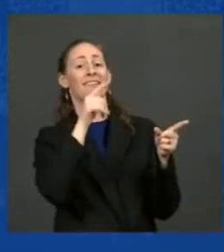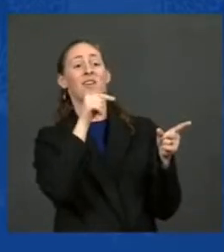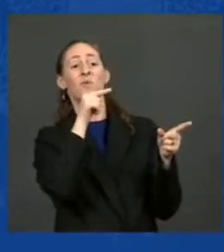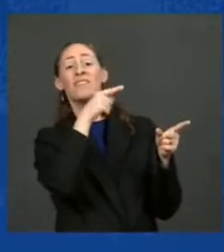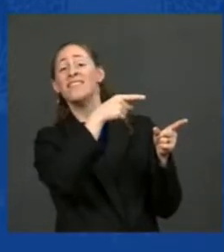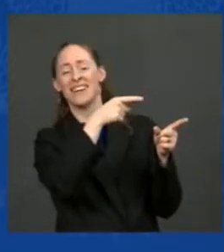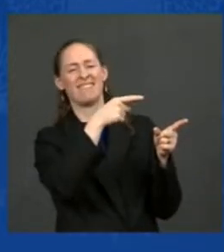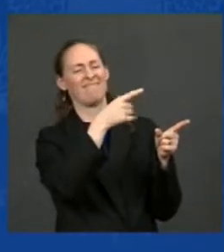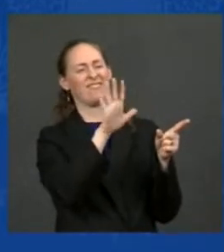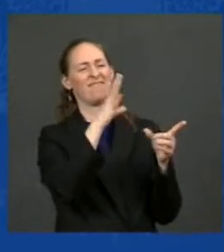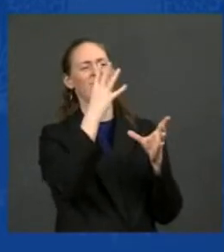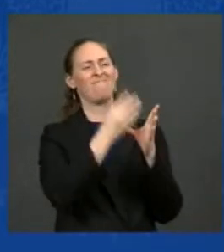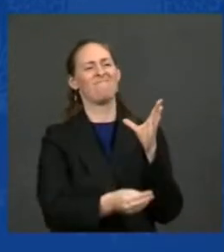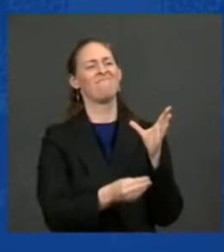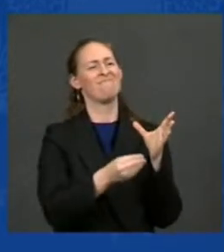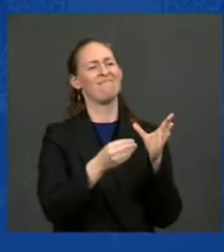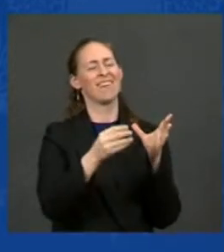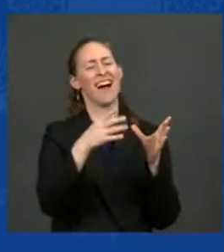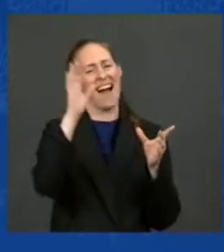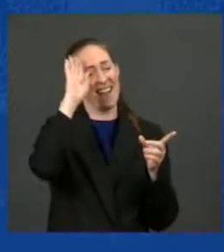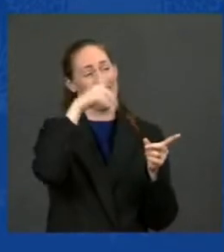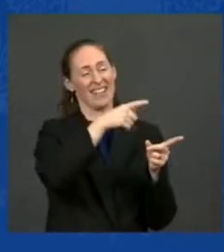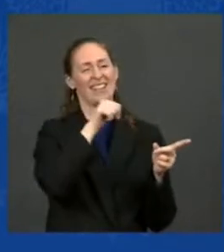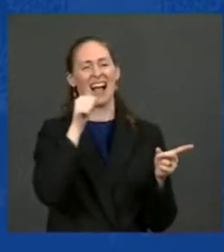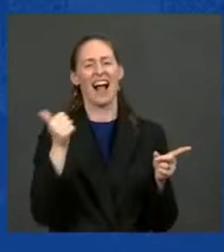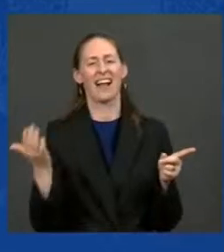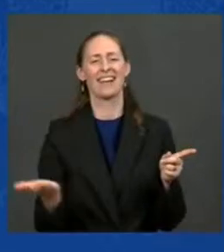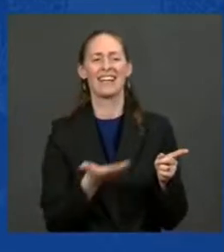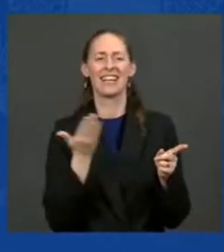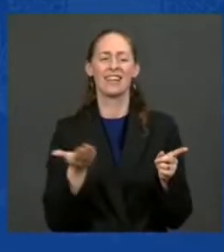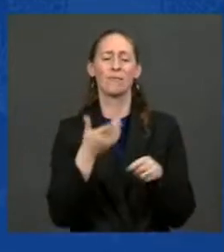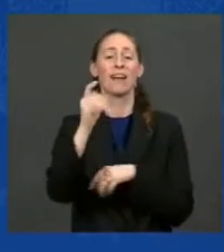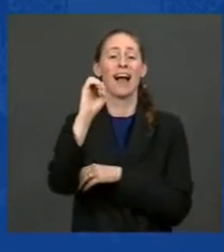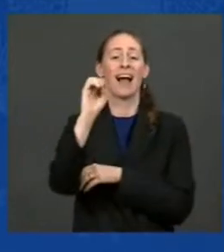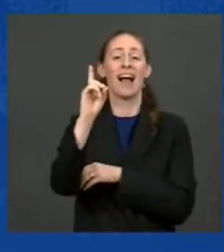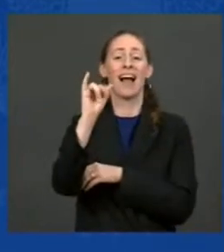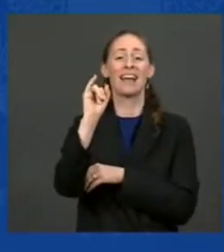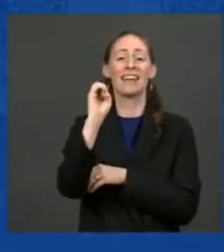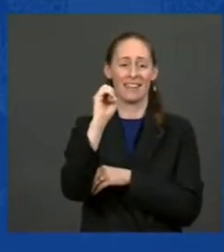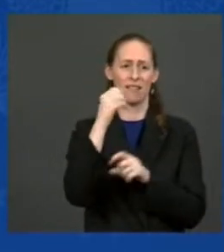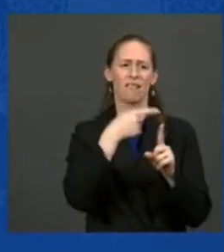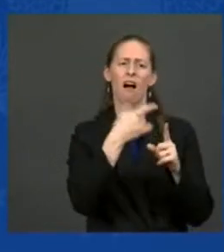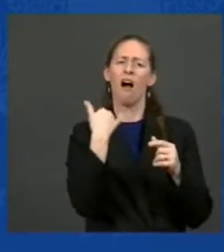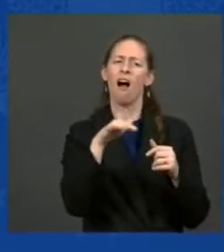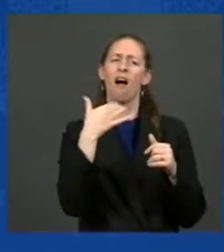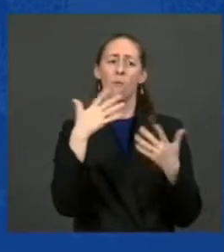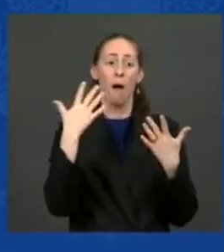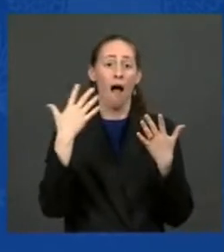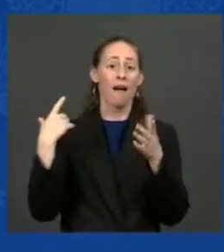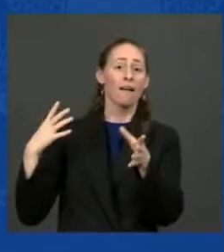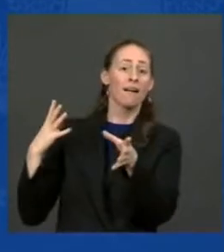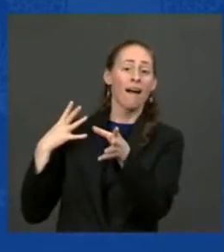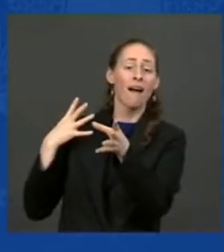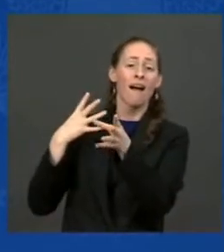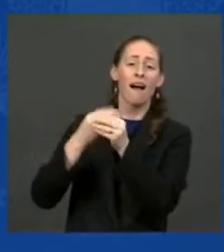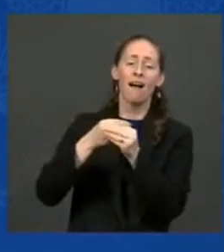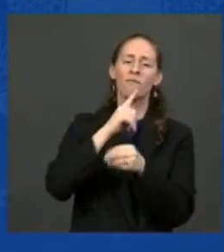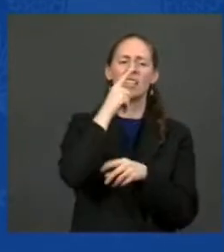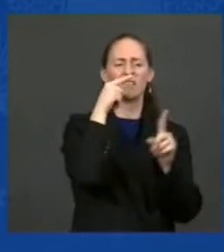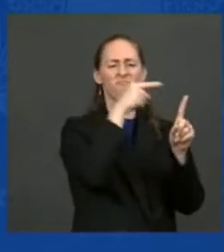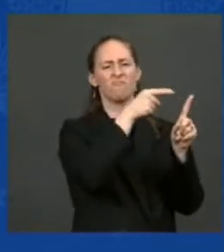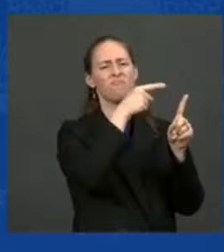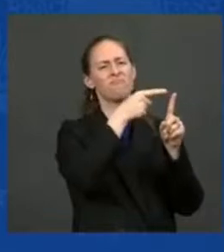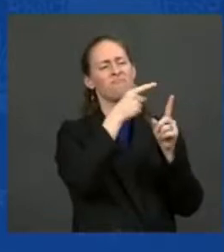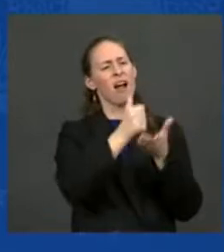Eddie to know, even though he's not here today, how much he's responsible for everything else that happened over the years to make us successful on behalf